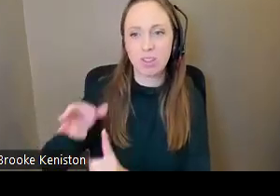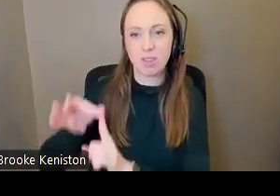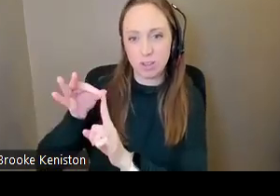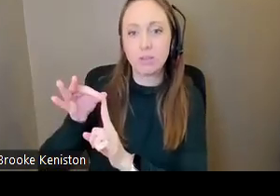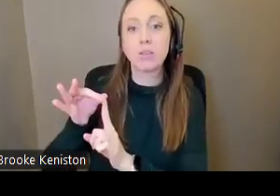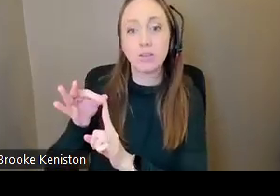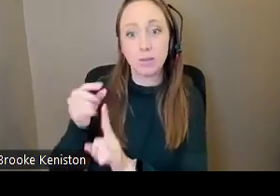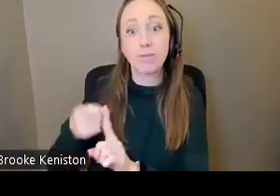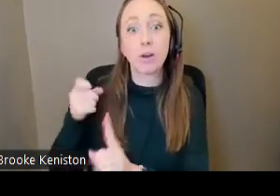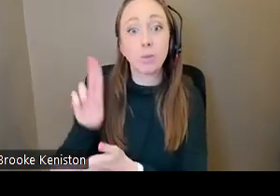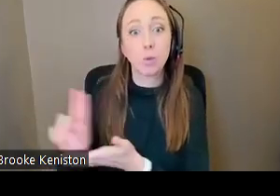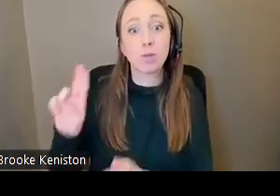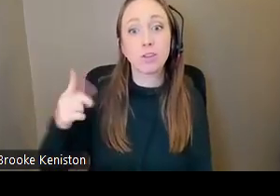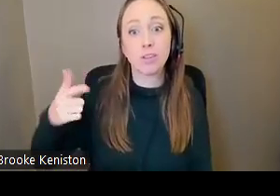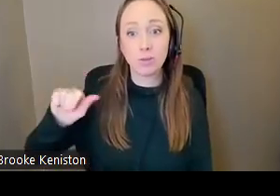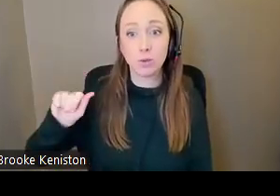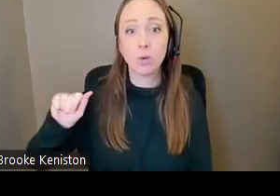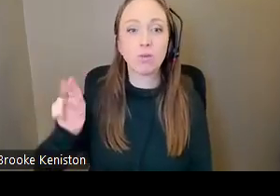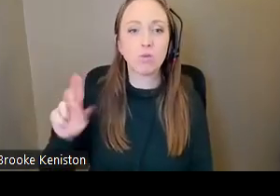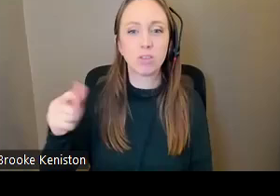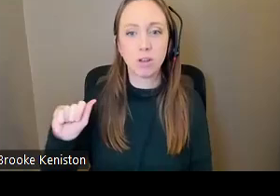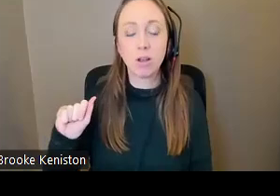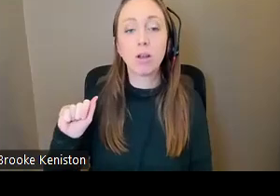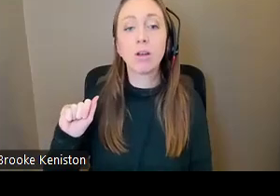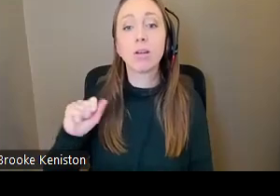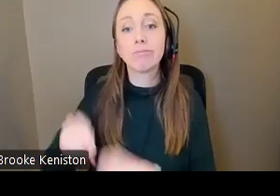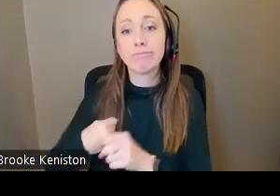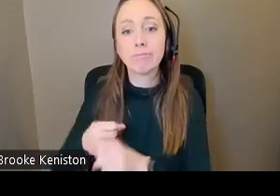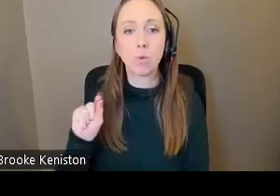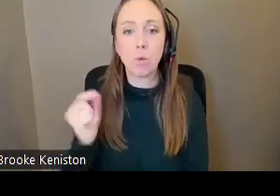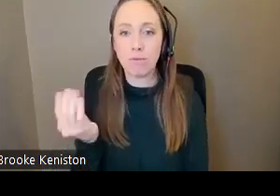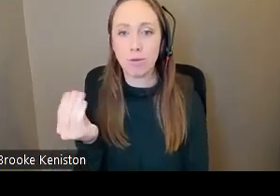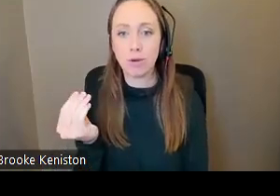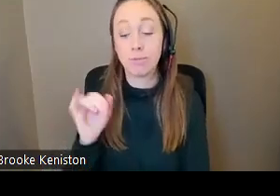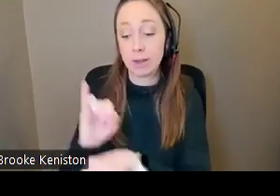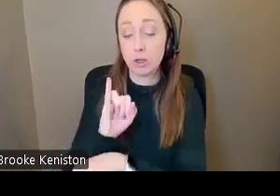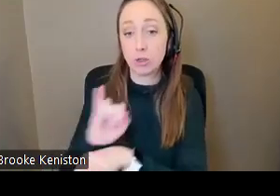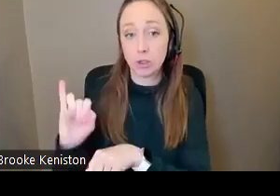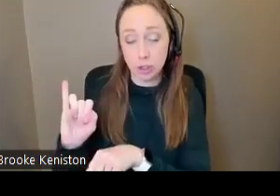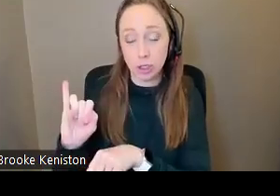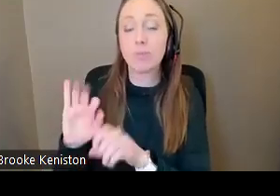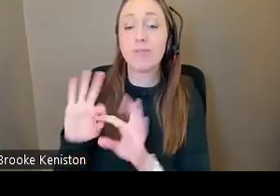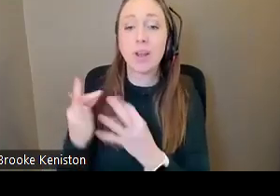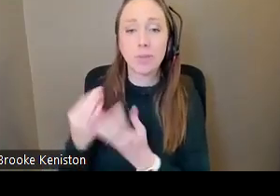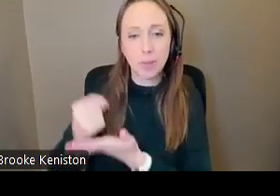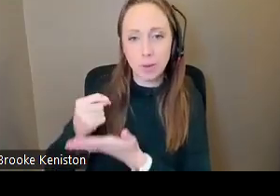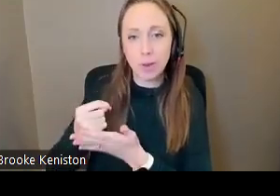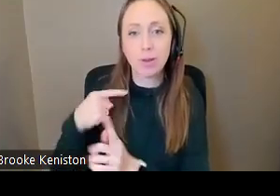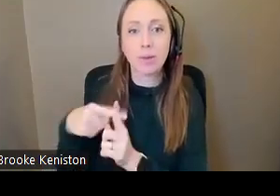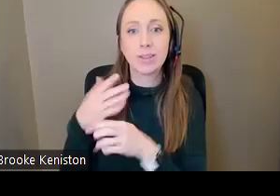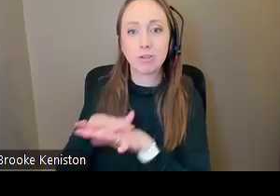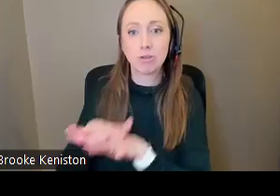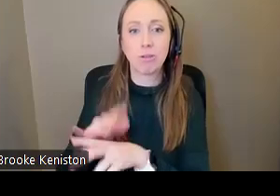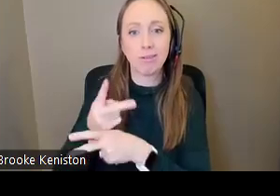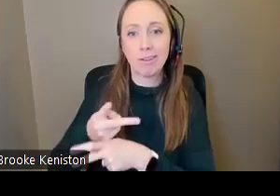the University of Georgia in 2014. He completed an internship in medical family therapy and integrated care at